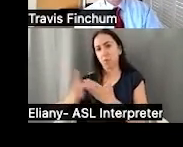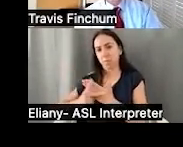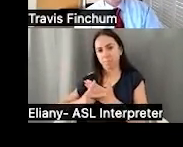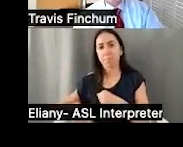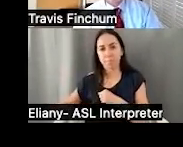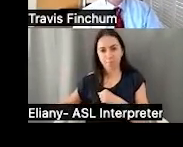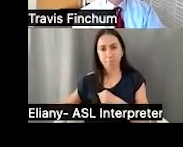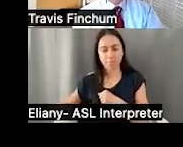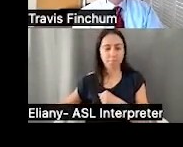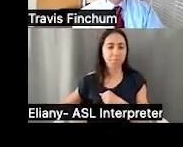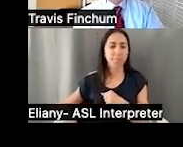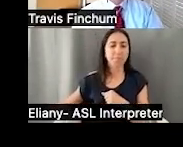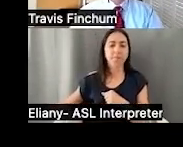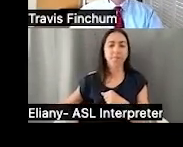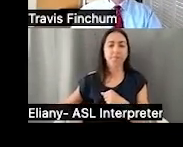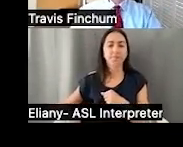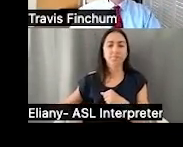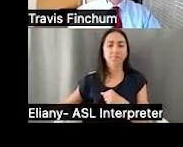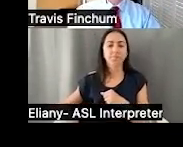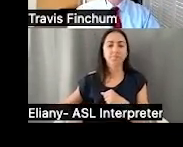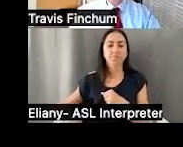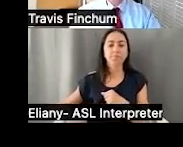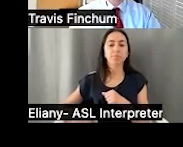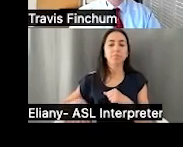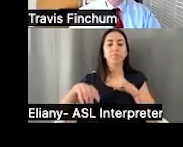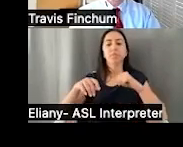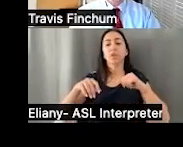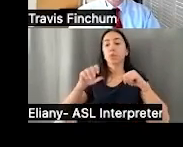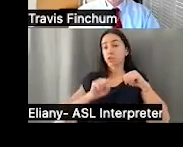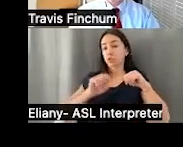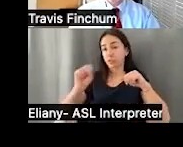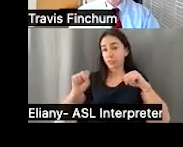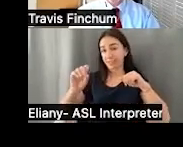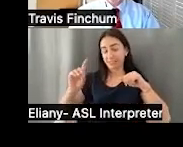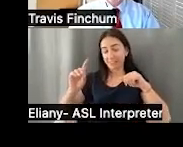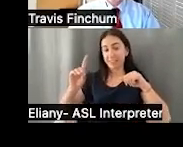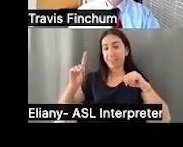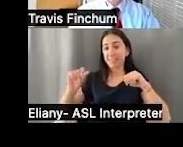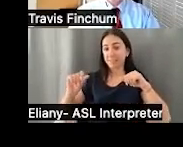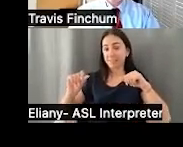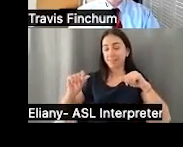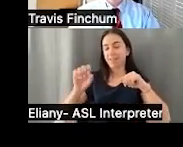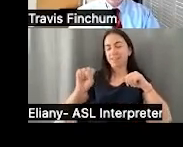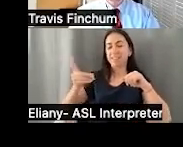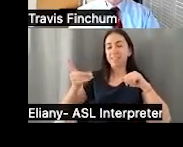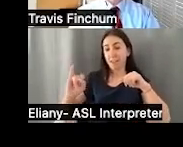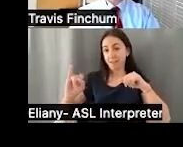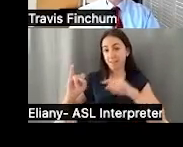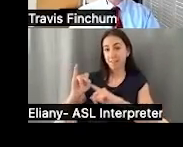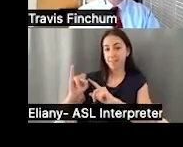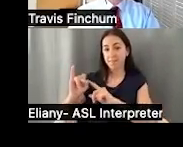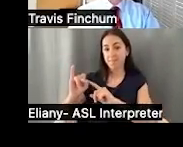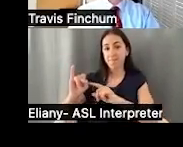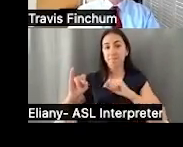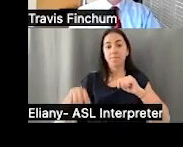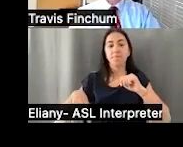disabled adult child. But like Social Security disability insurance, the DAC